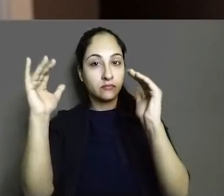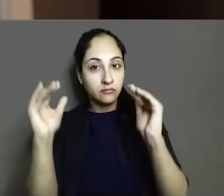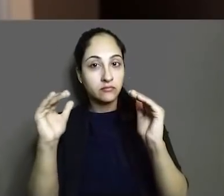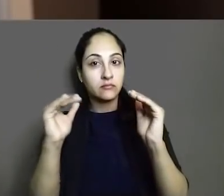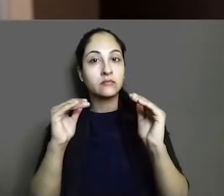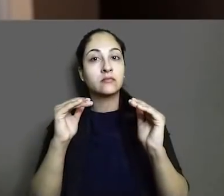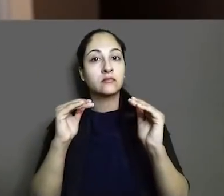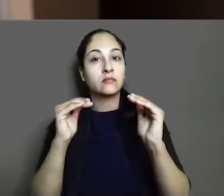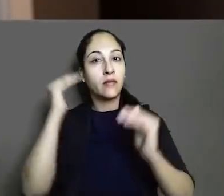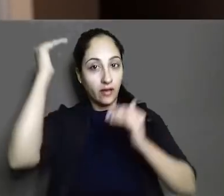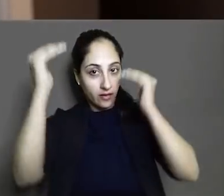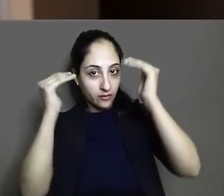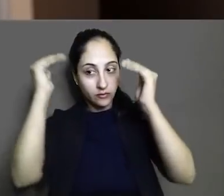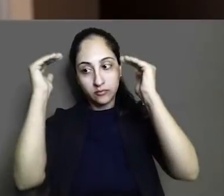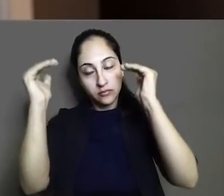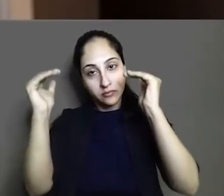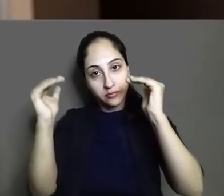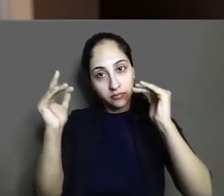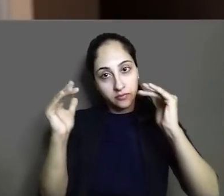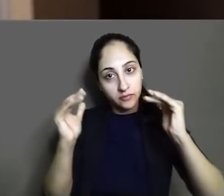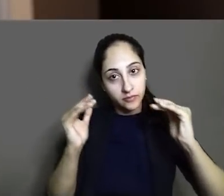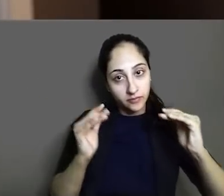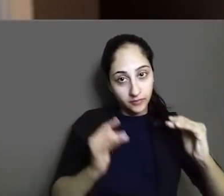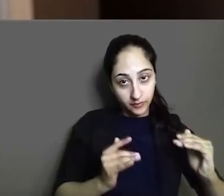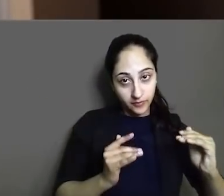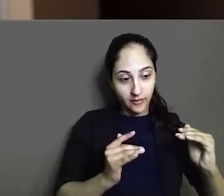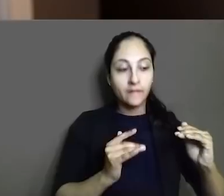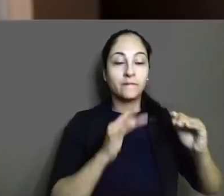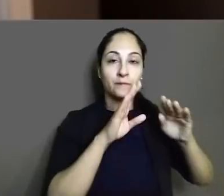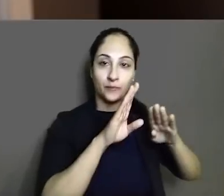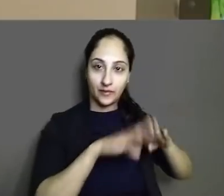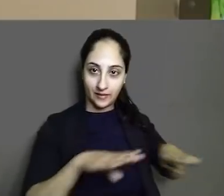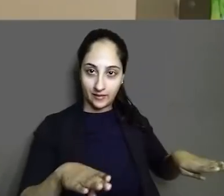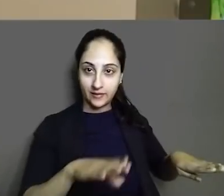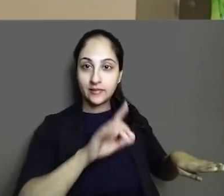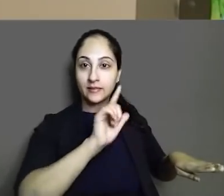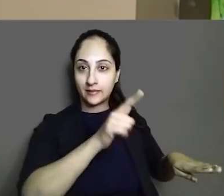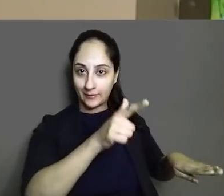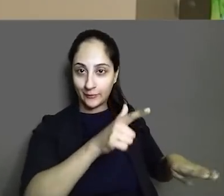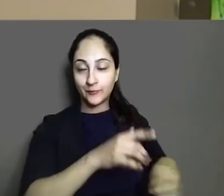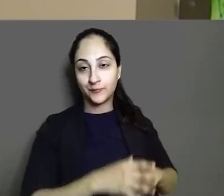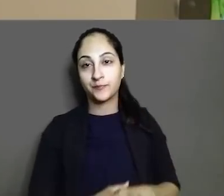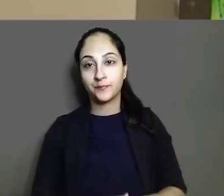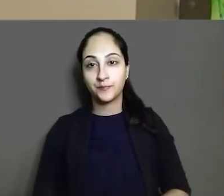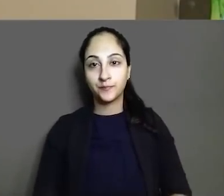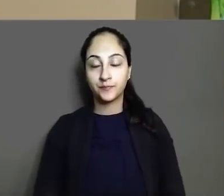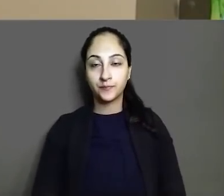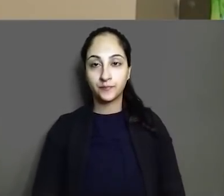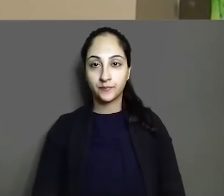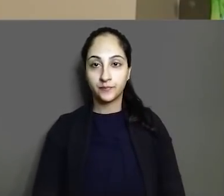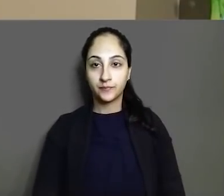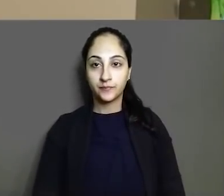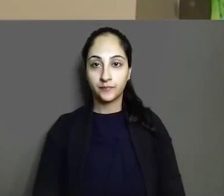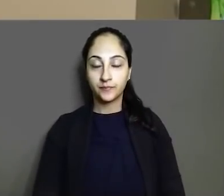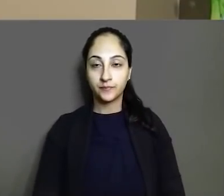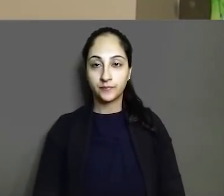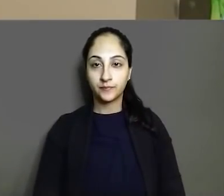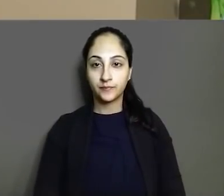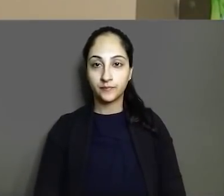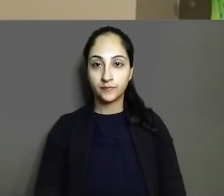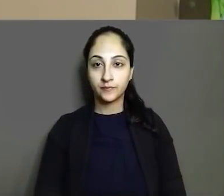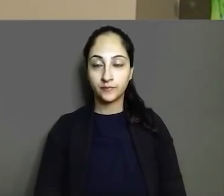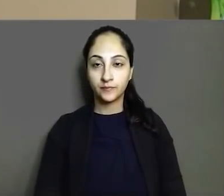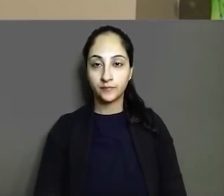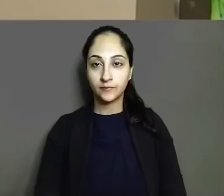mothers or mothers who are breastfeeding? And Dr. Magani, why don't you handle that one as well? So this is another area that we don't have